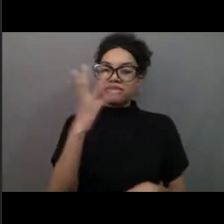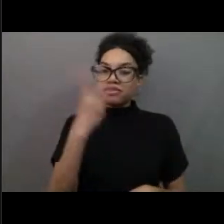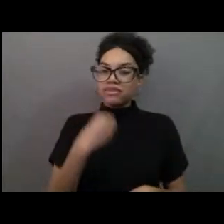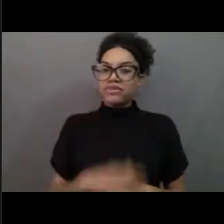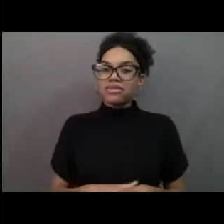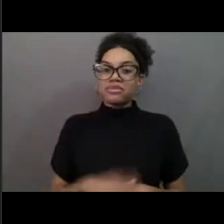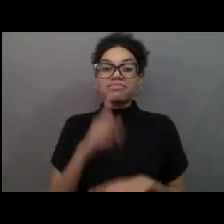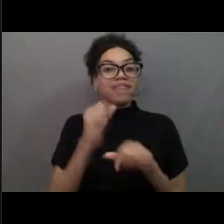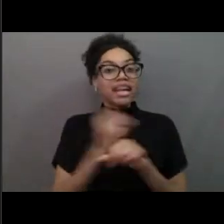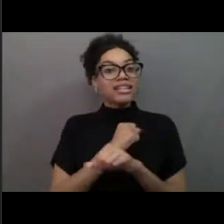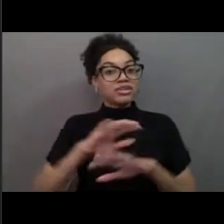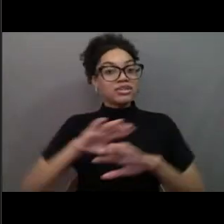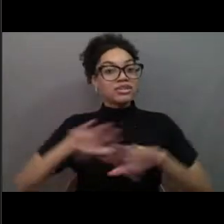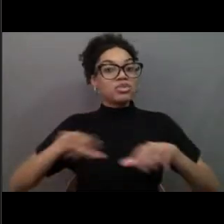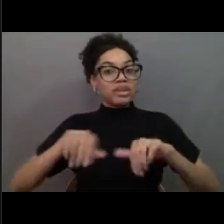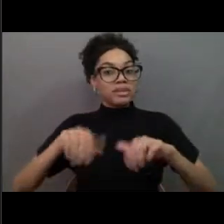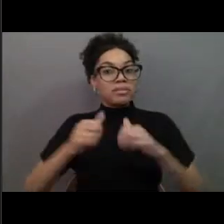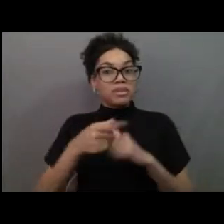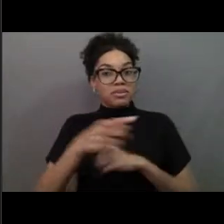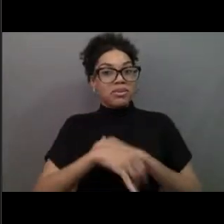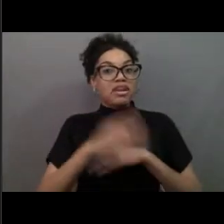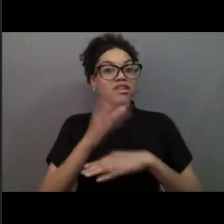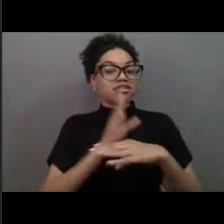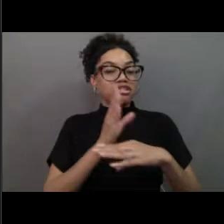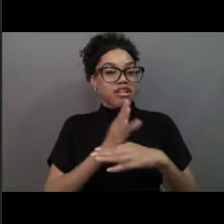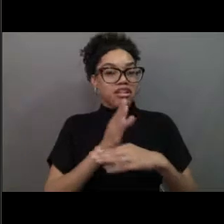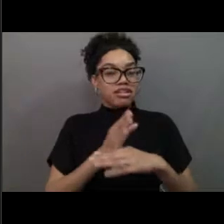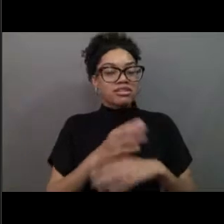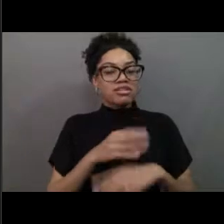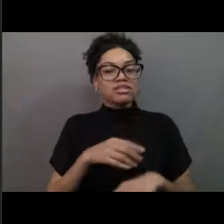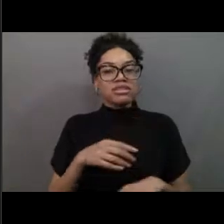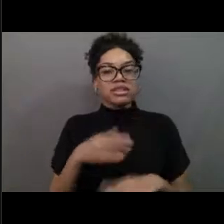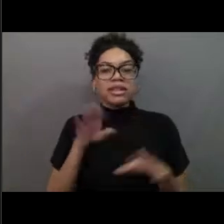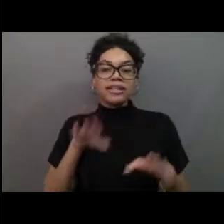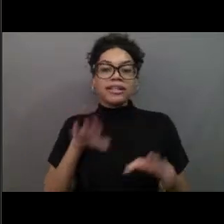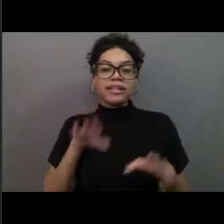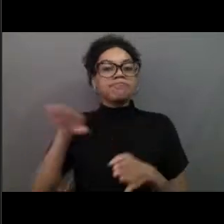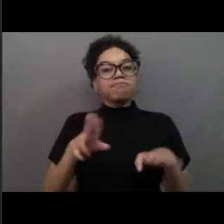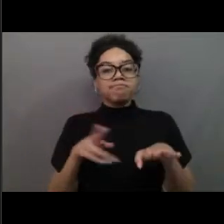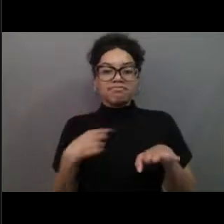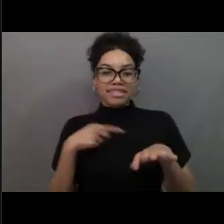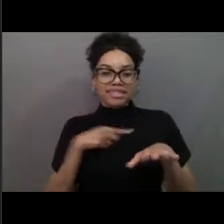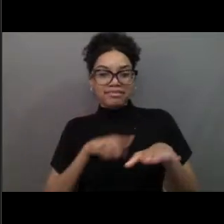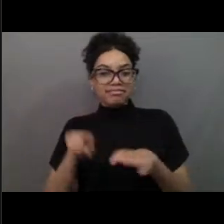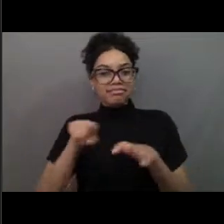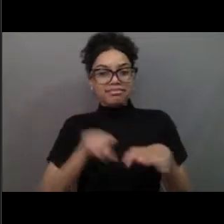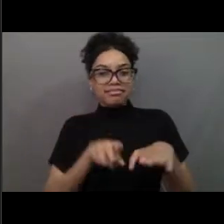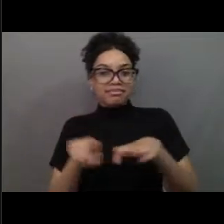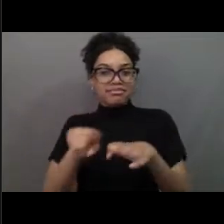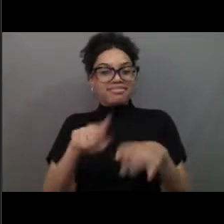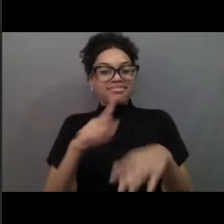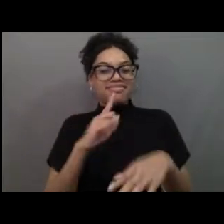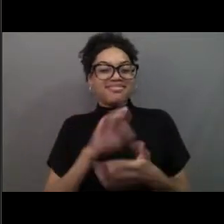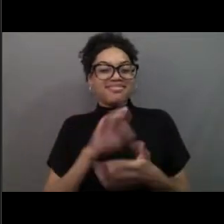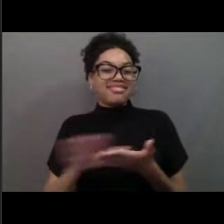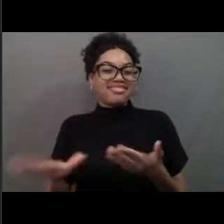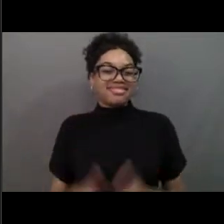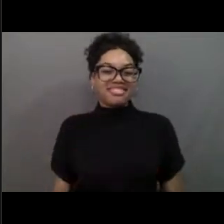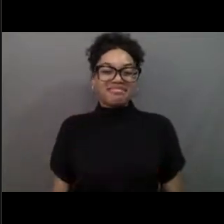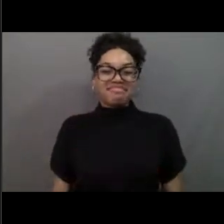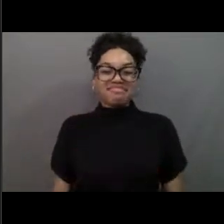with whale sharks someplace else in the more recent past, but I've seen them at the flower garden several times, just not been able to swim with them at the time. So